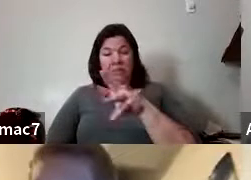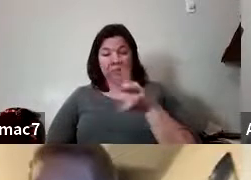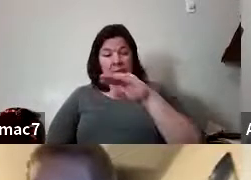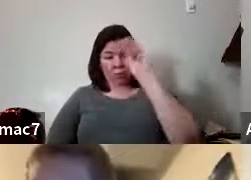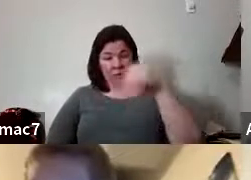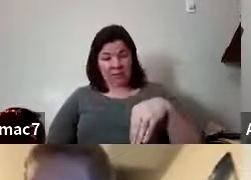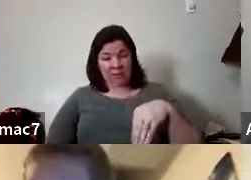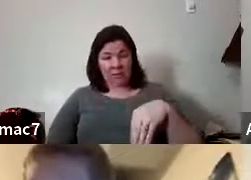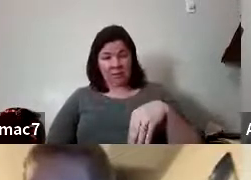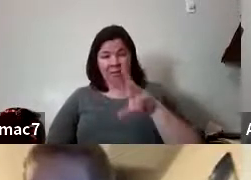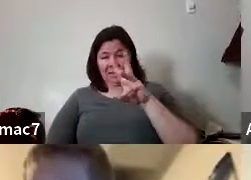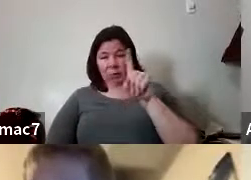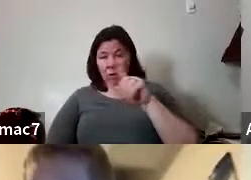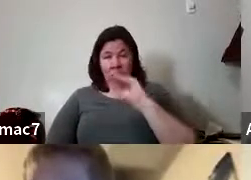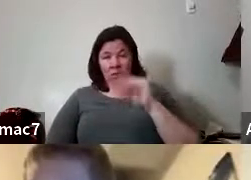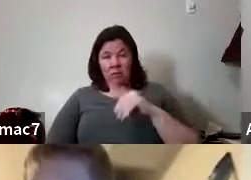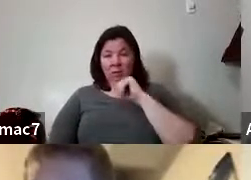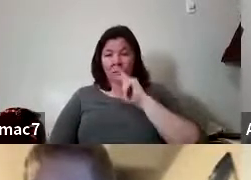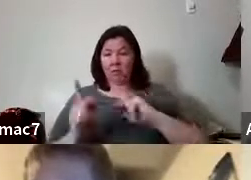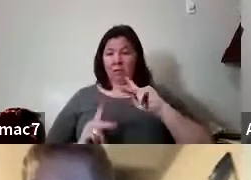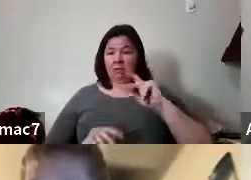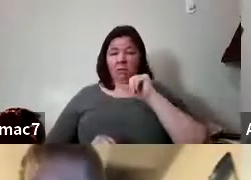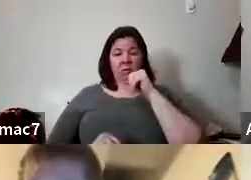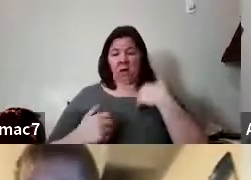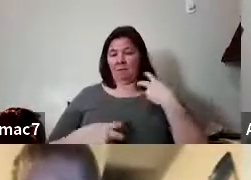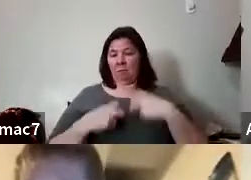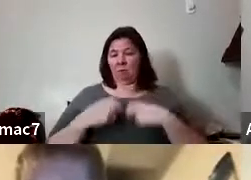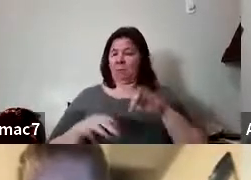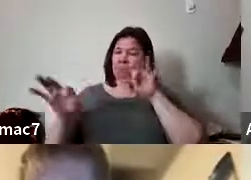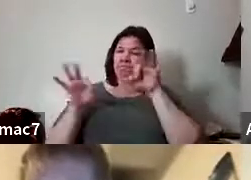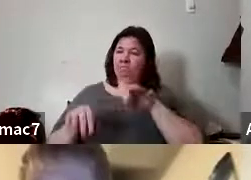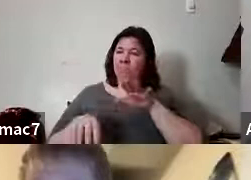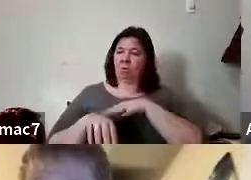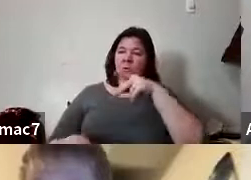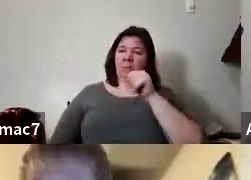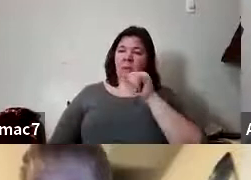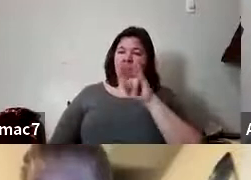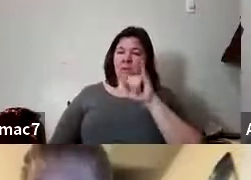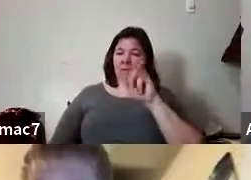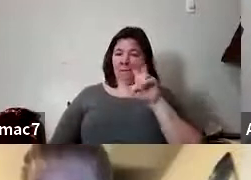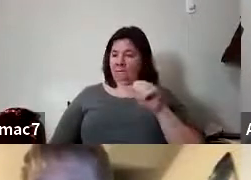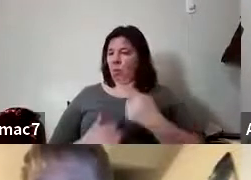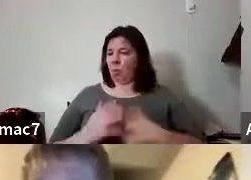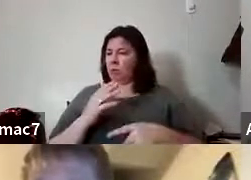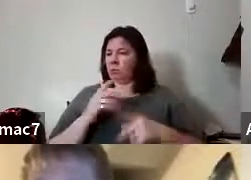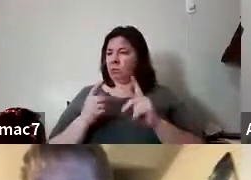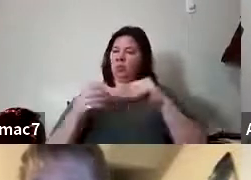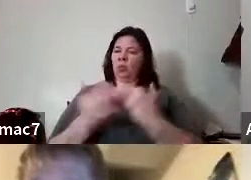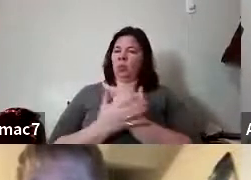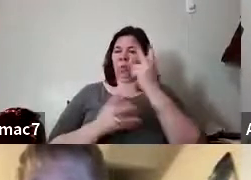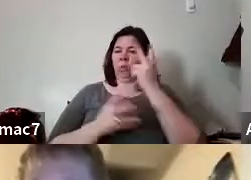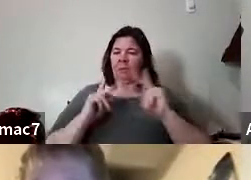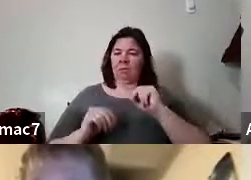66%, that's 61 people, do not have a problem explaining ONPASSIVE to their invitees or prospects. And that is